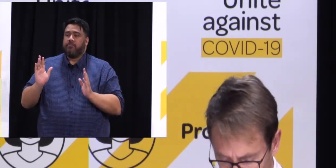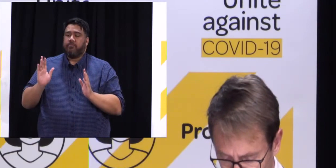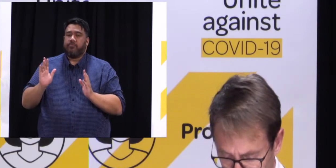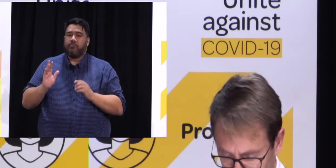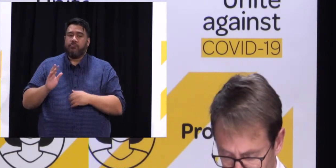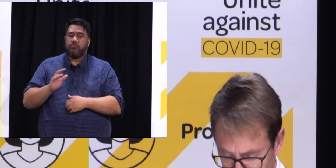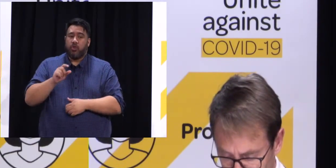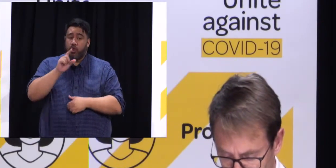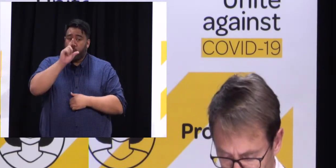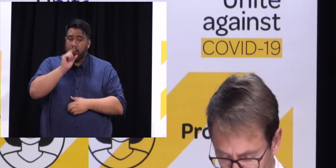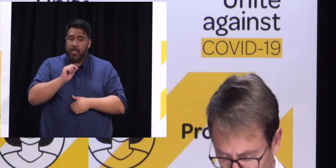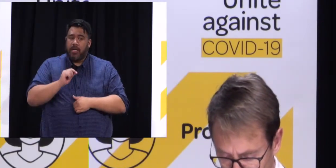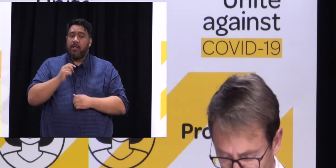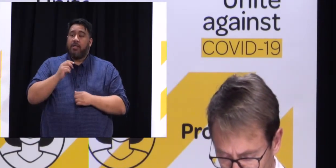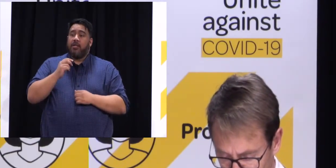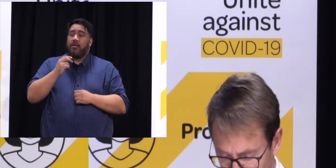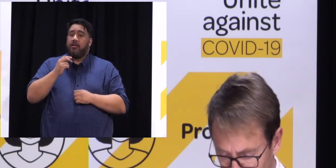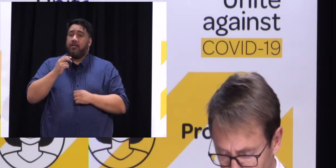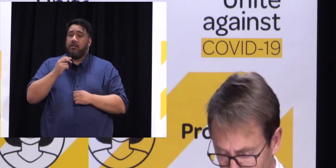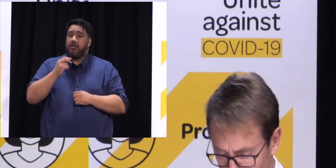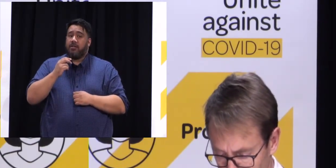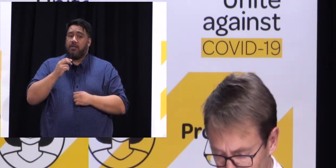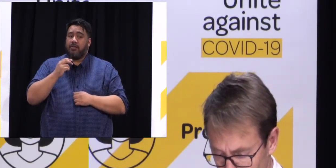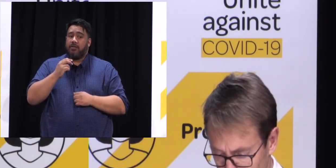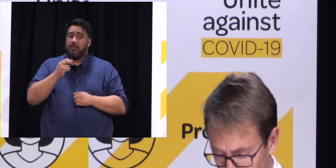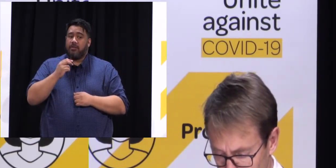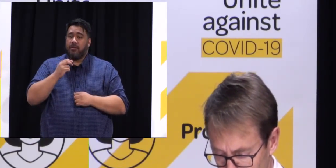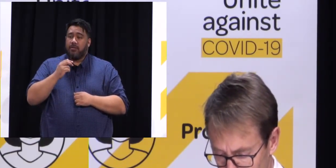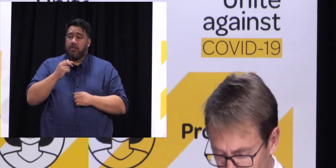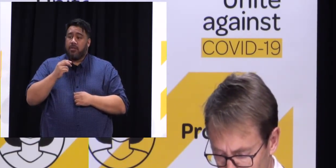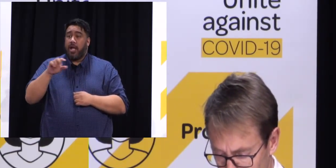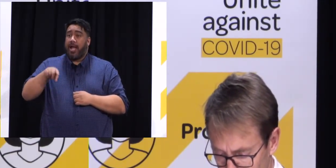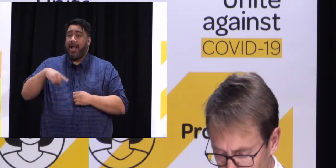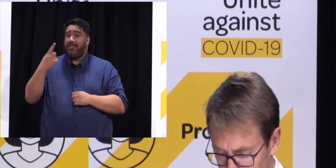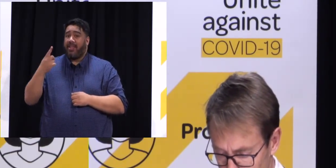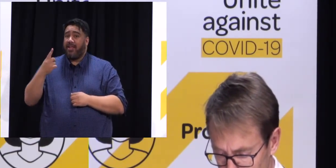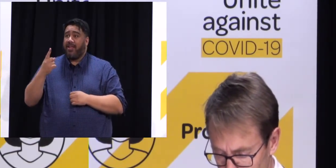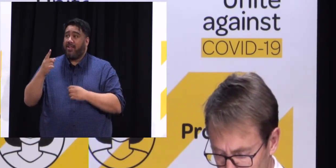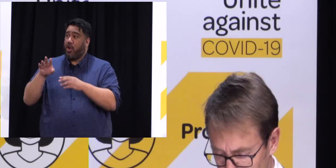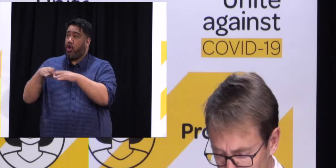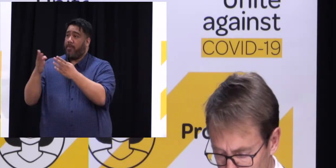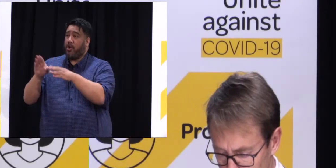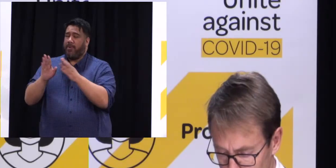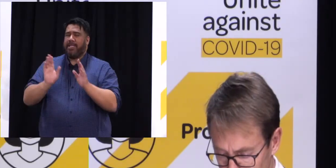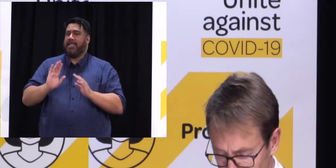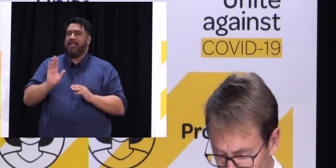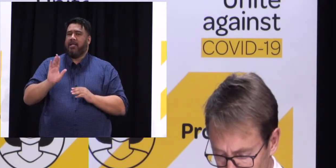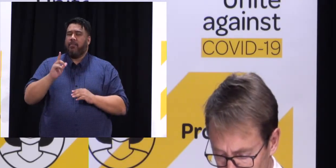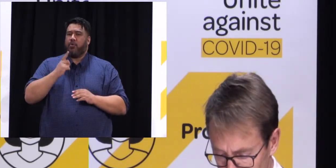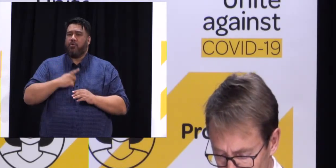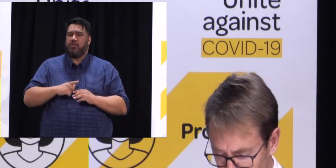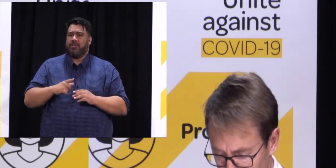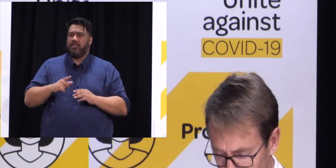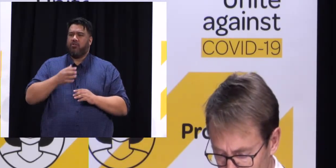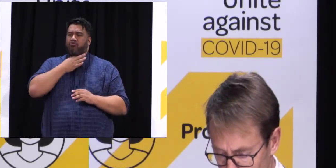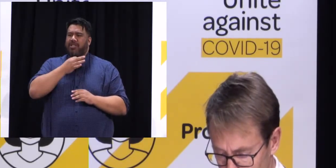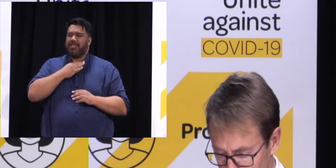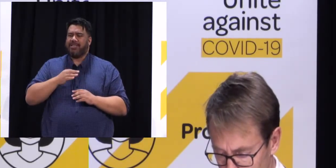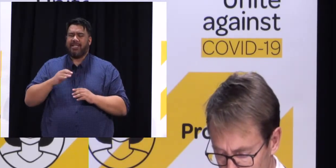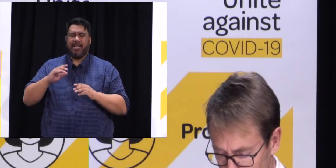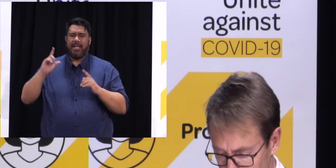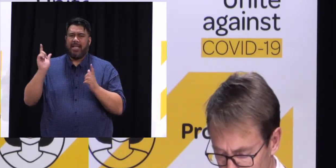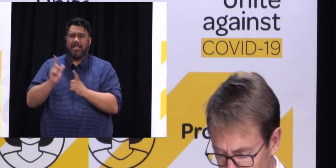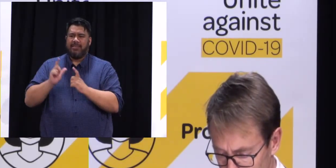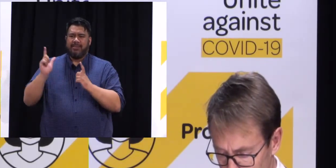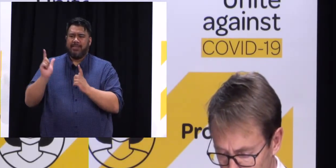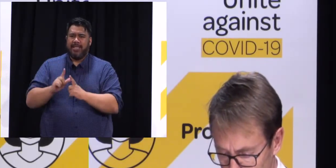delivered, but we have not said that we will allow further openings because we continue to want to reduce down as many people